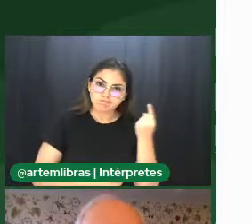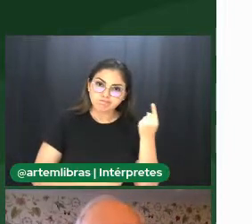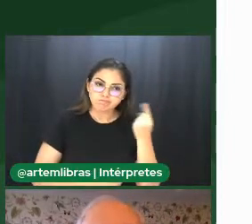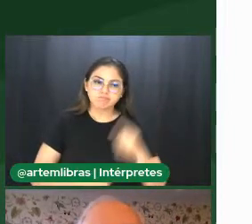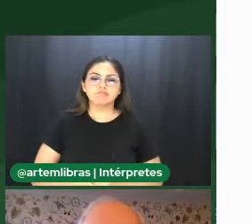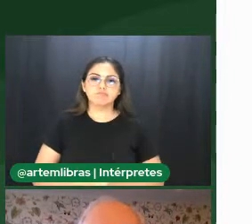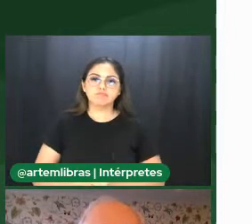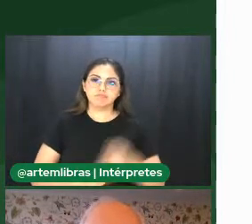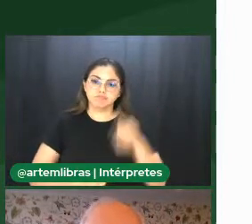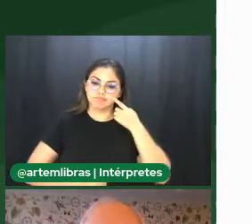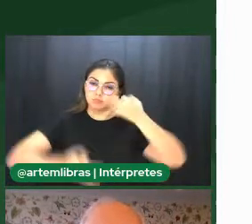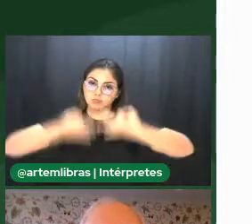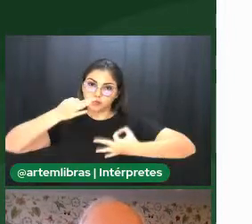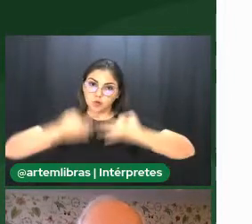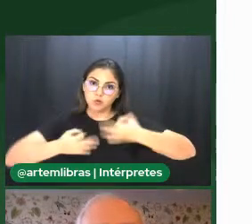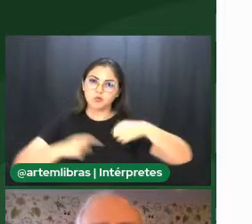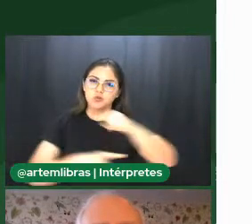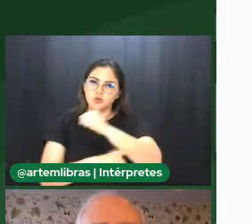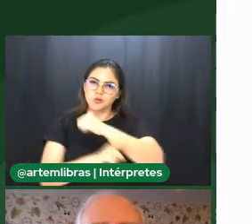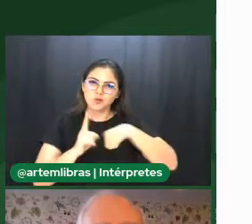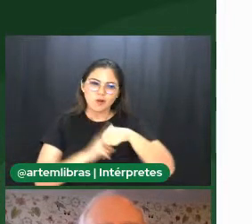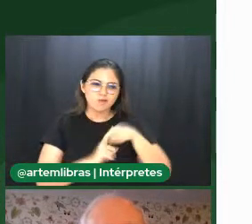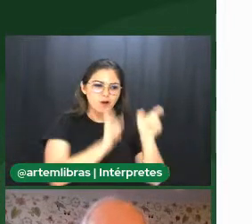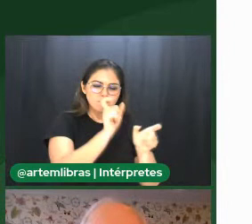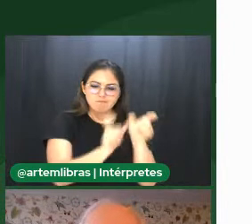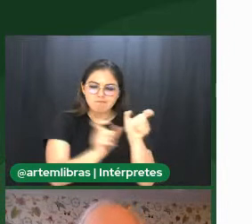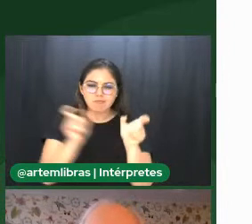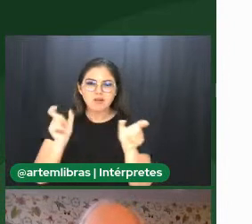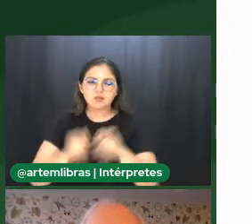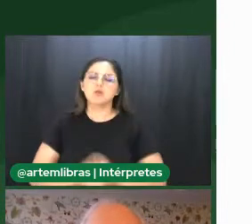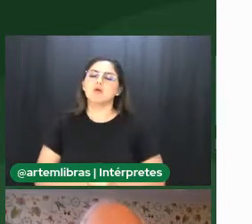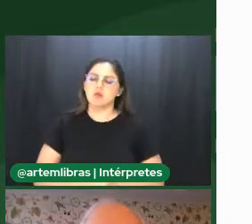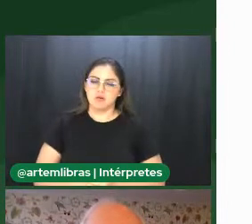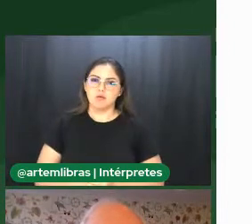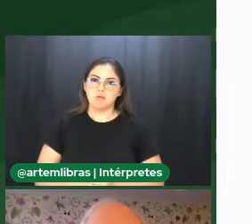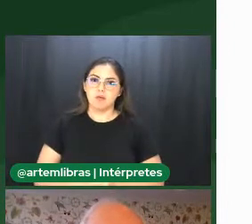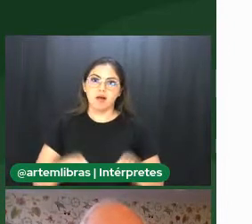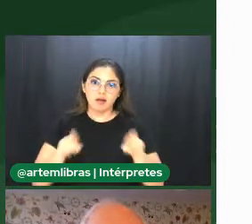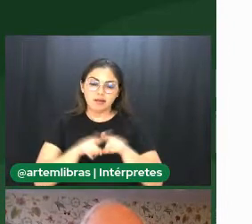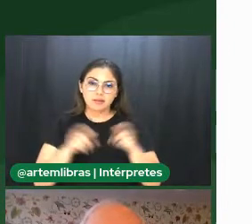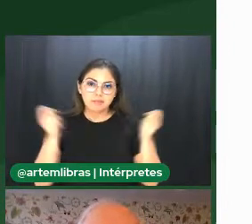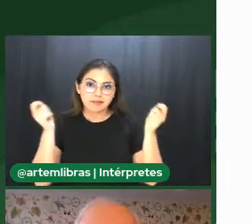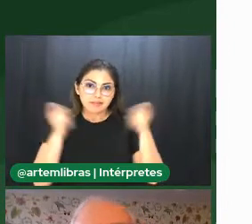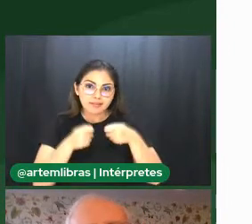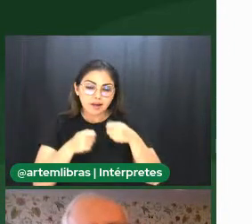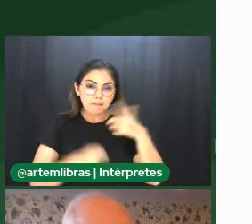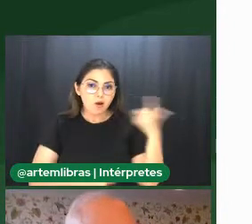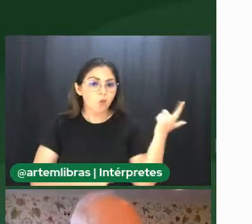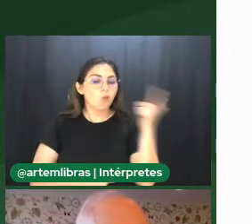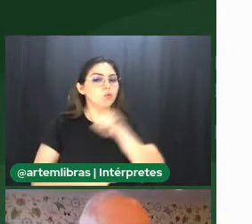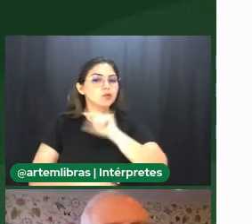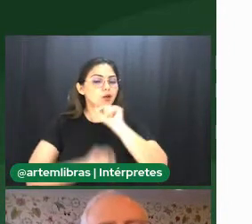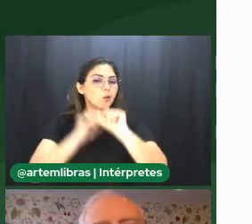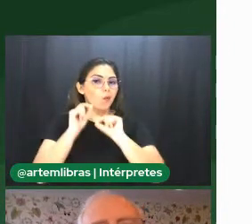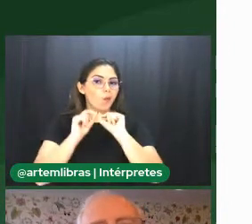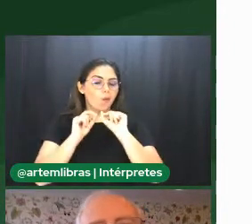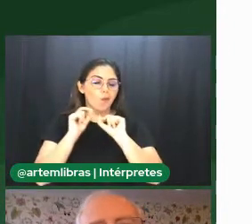for individuals. And the way to accomplish this is by supporting individual goals of